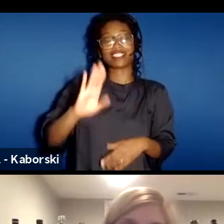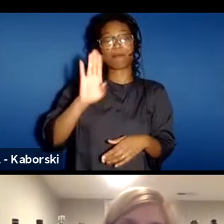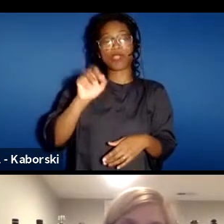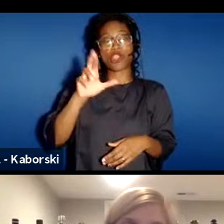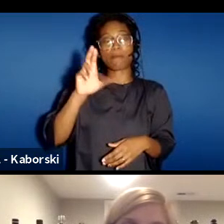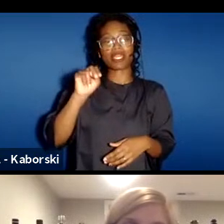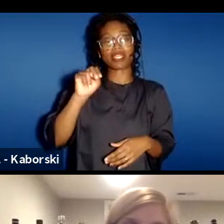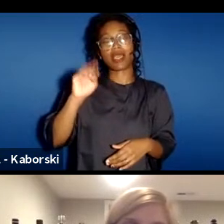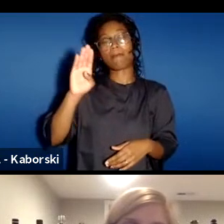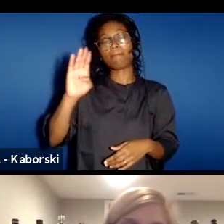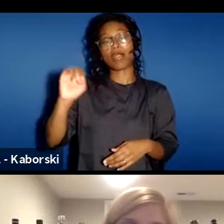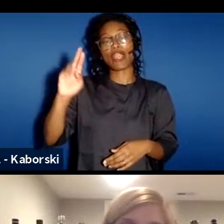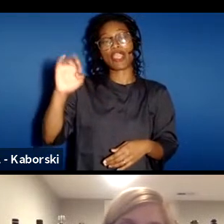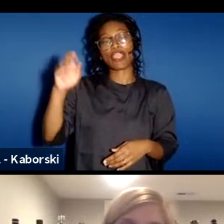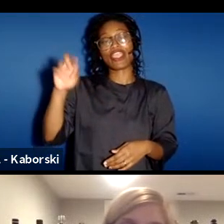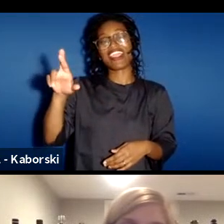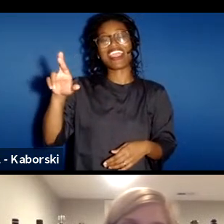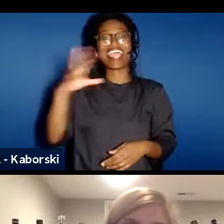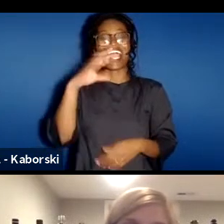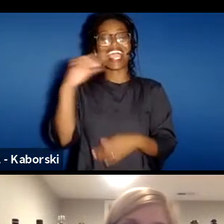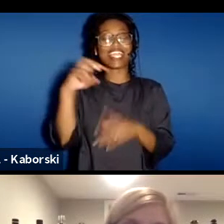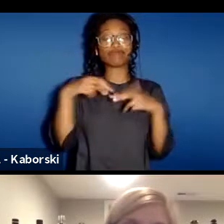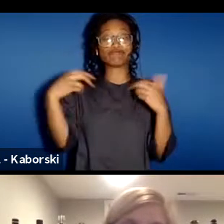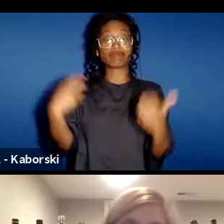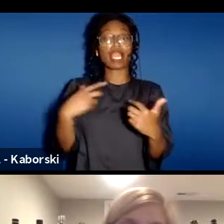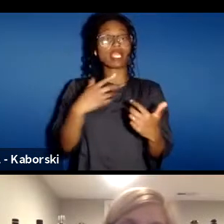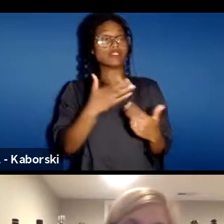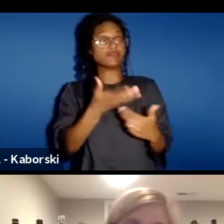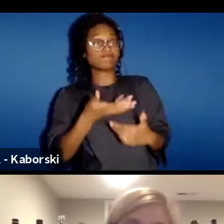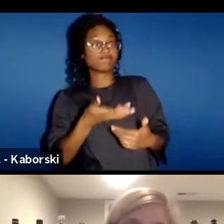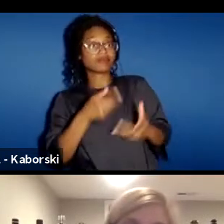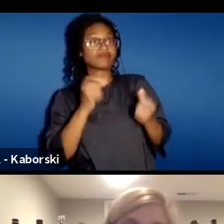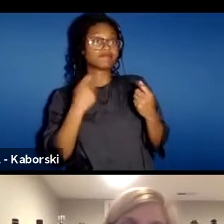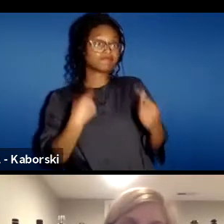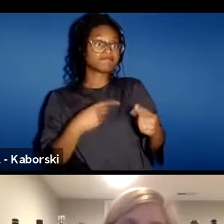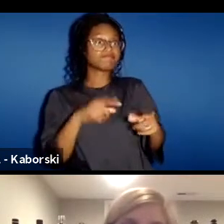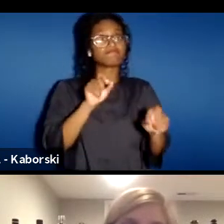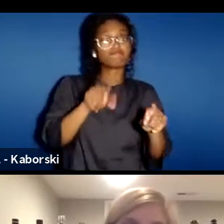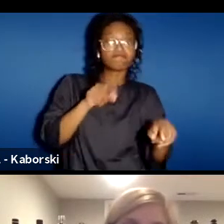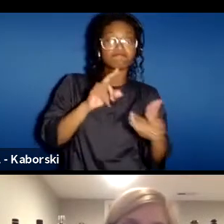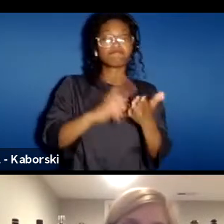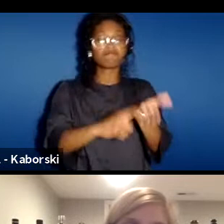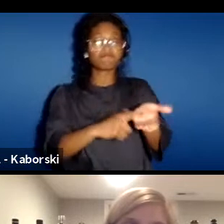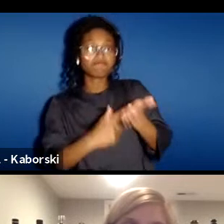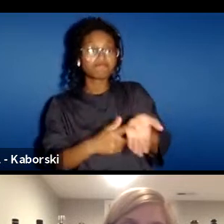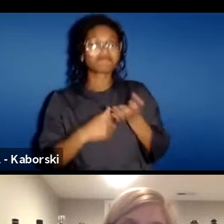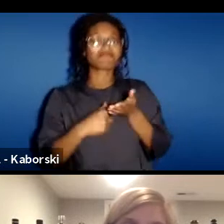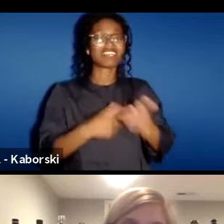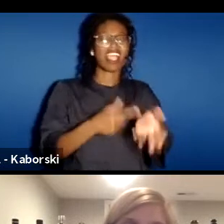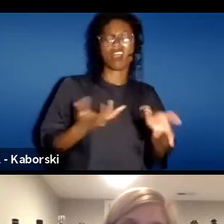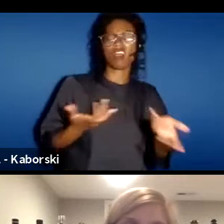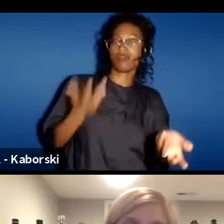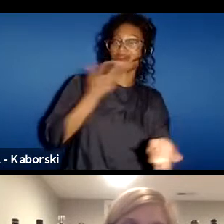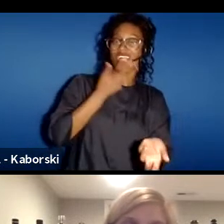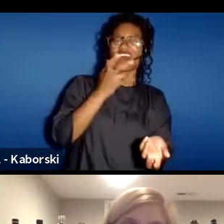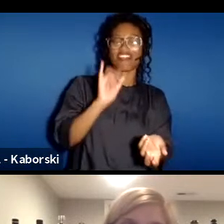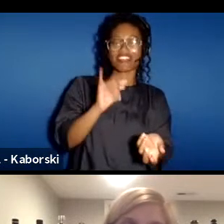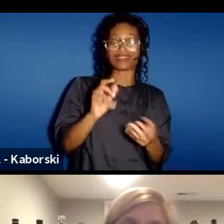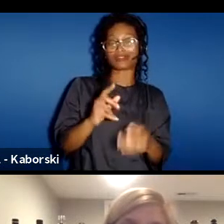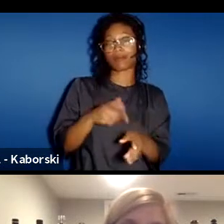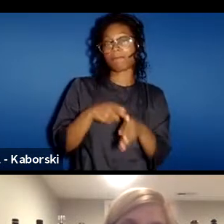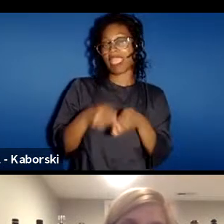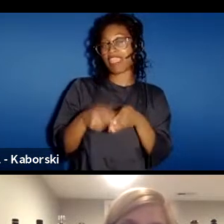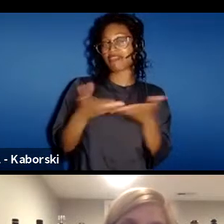has with all of his bourbon, and he sort of has guests and he fields questions. So that's sort of like the main thing I feel that's happened for